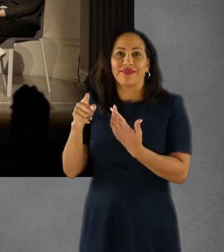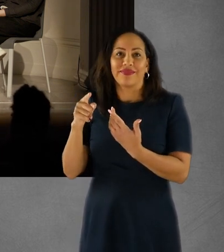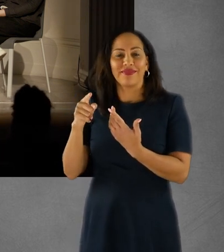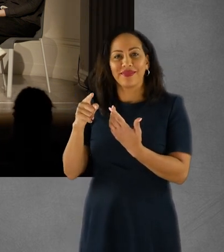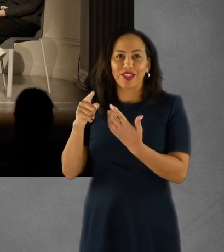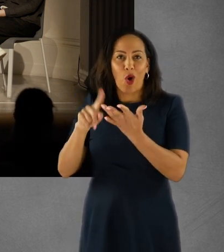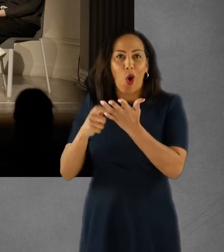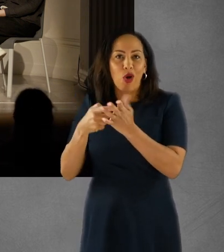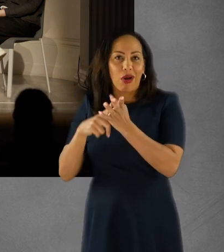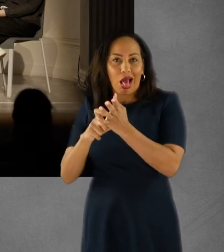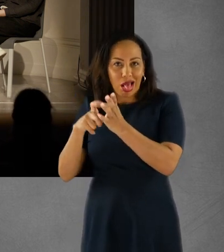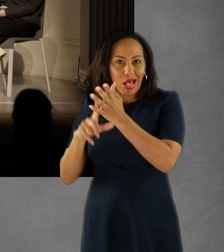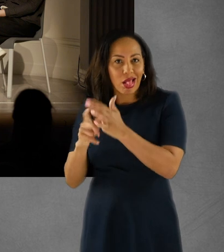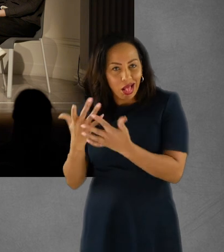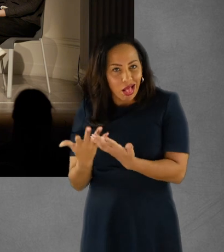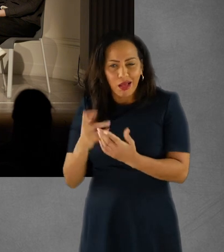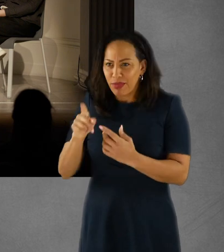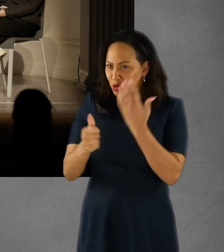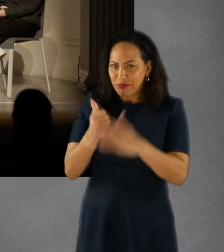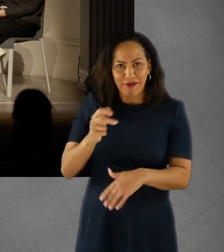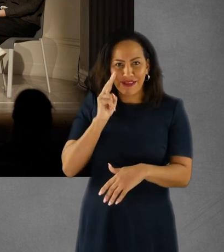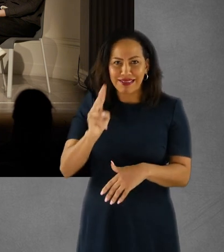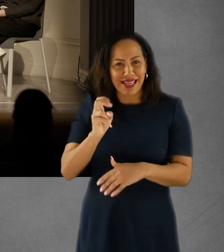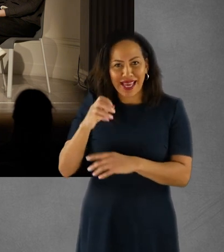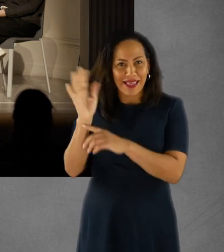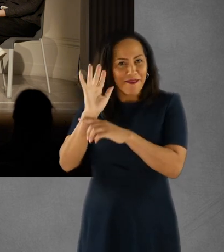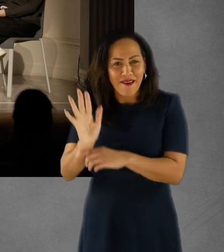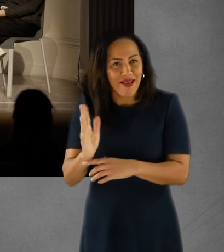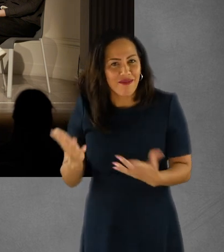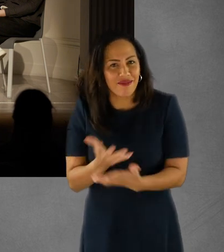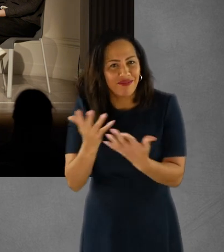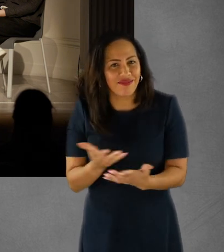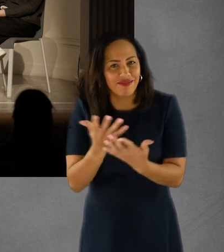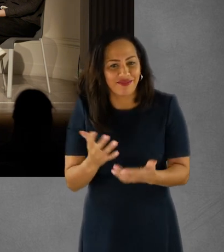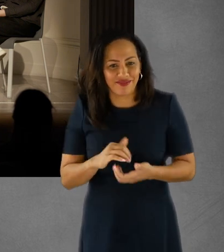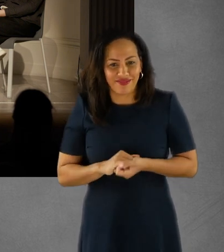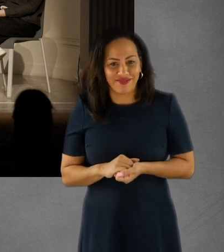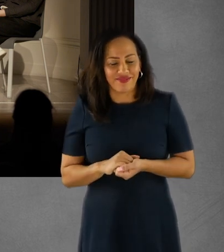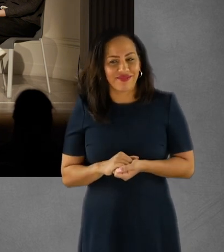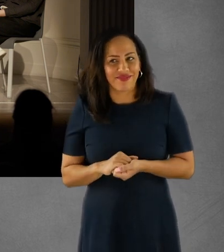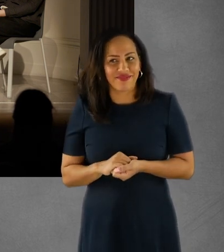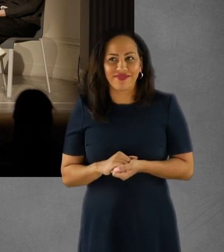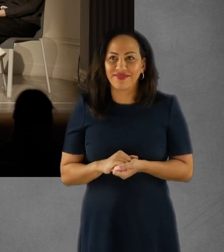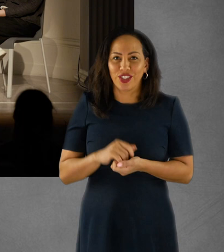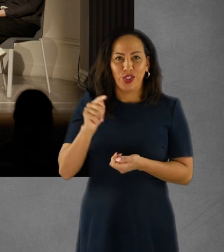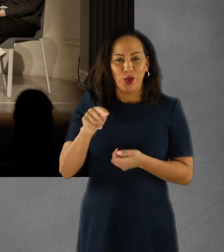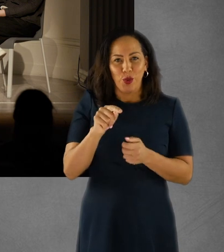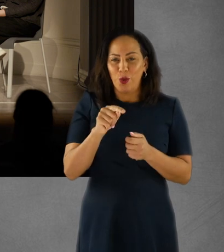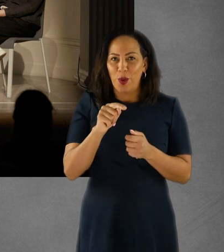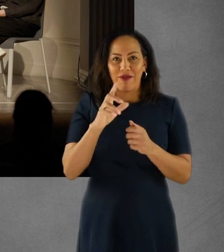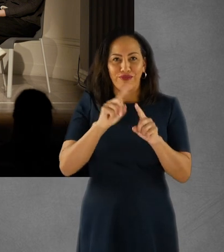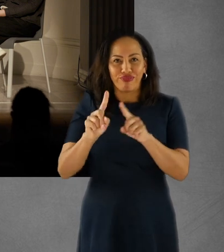might think that some images might be the octopus. So I wanted to ask you a little bit about the choices of images. Like, what are we looking